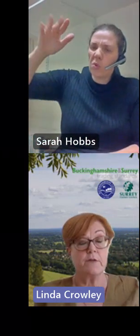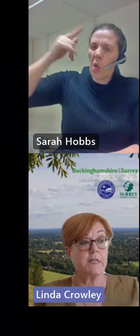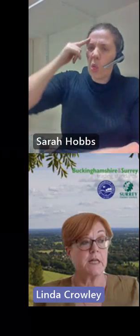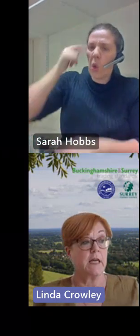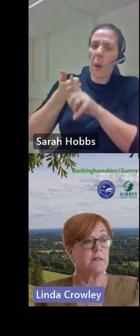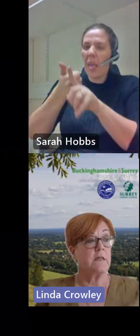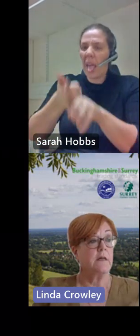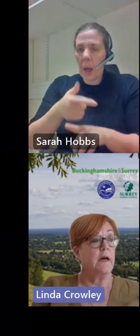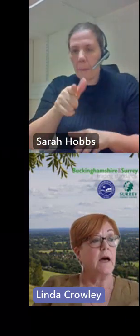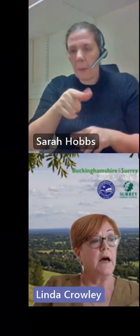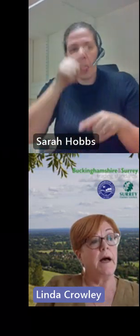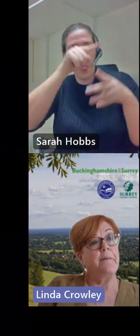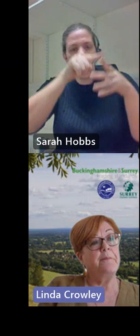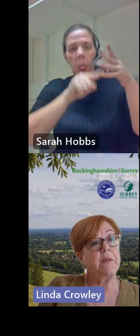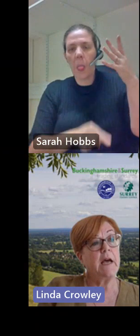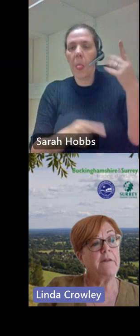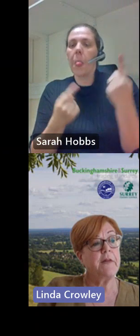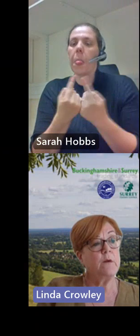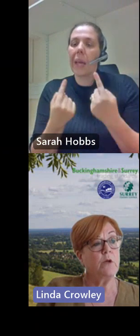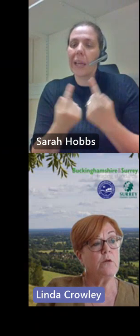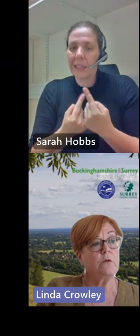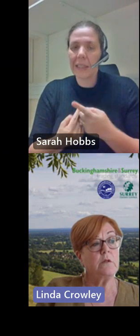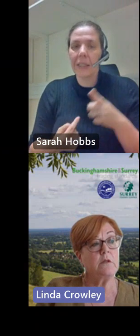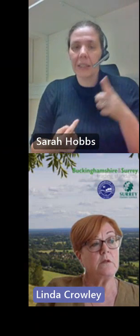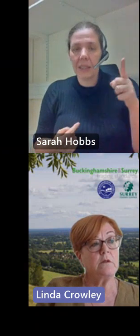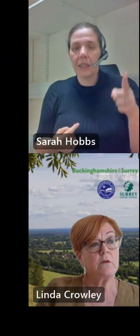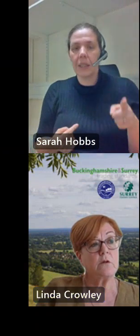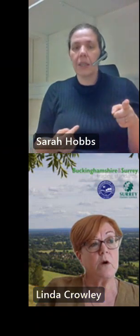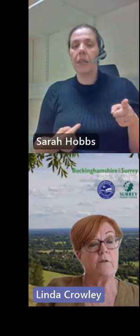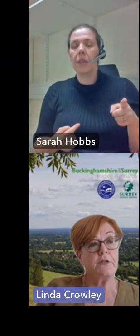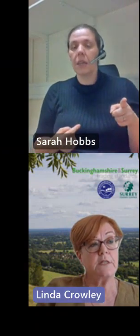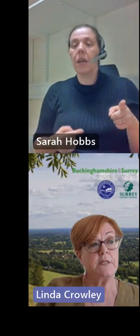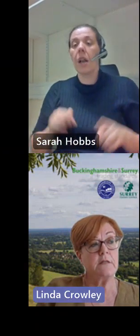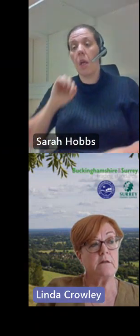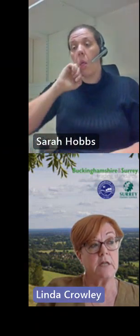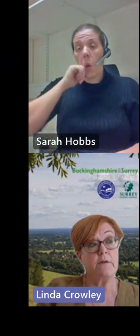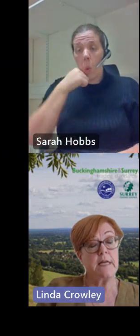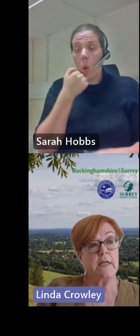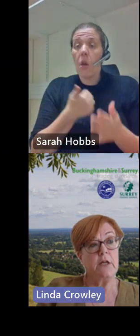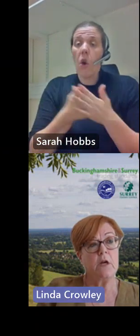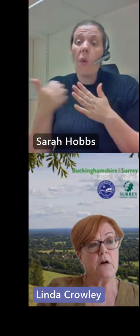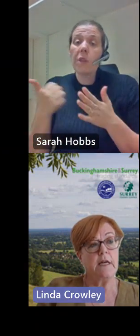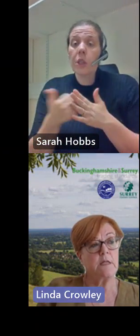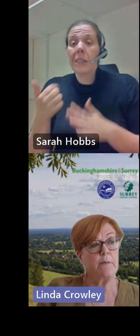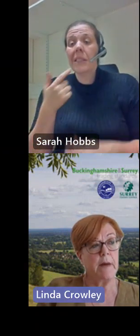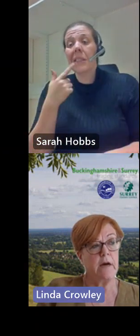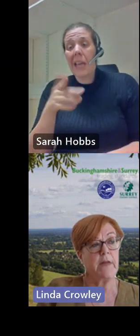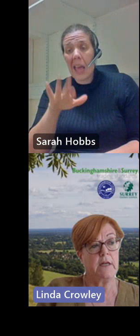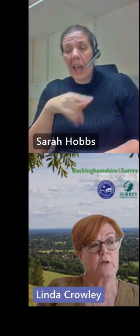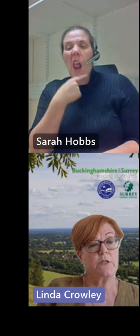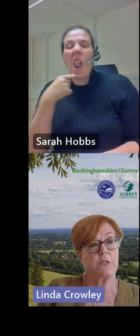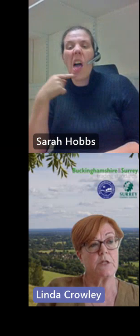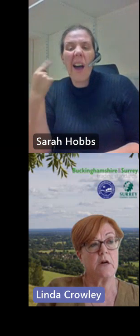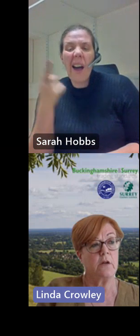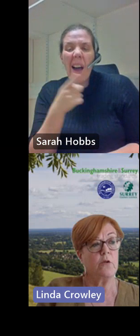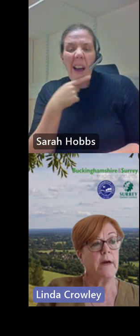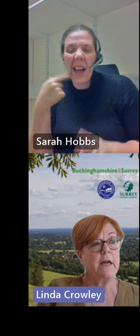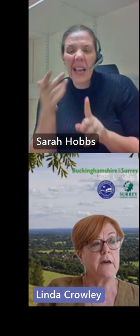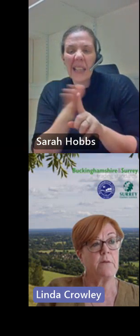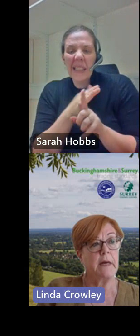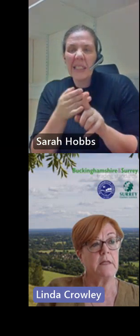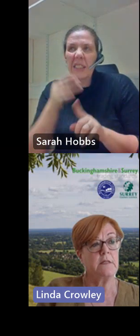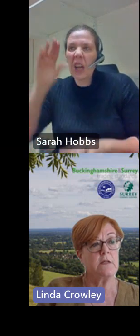Any of those things. And they will quite often, you know, tell you lies about that loose